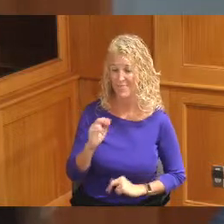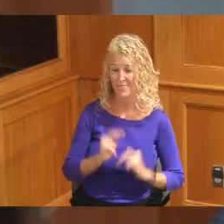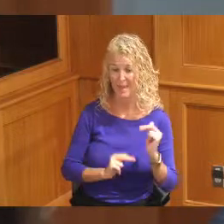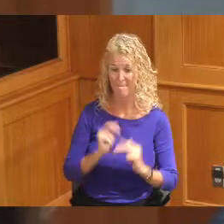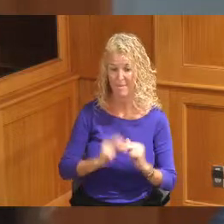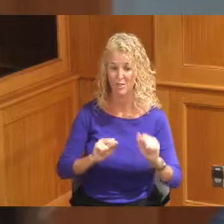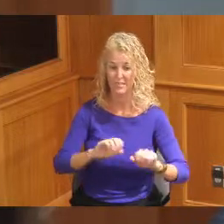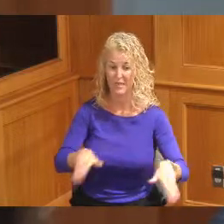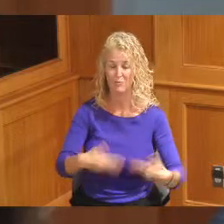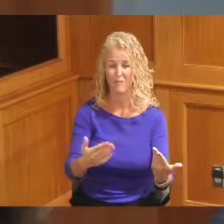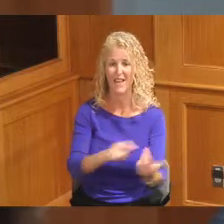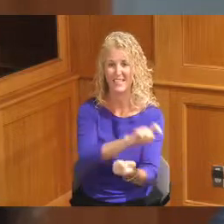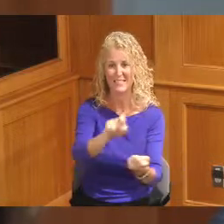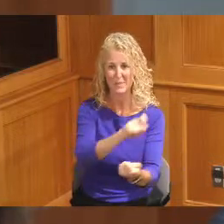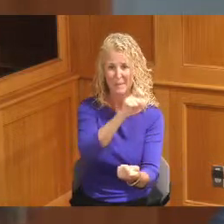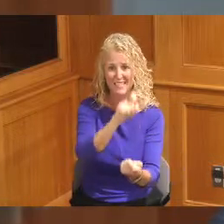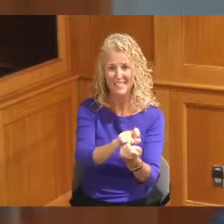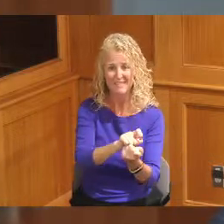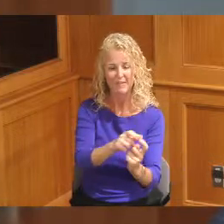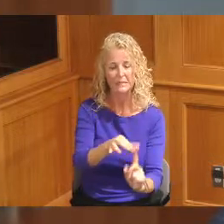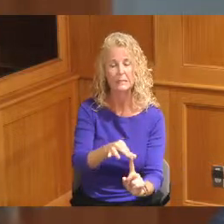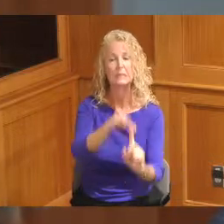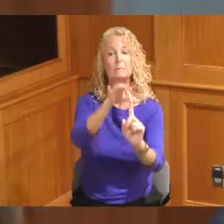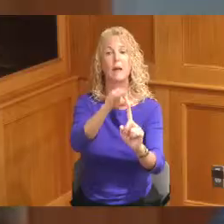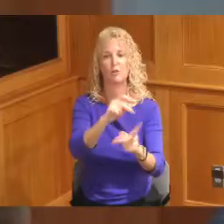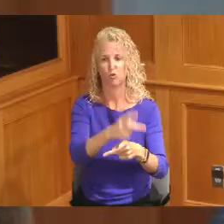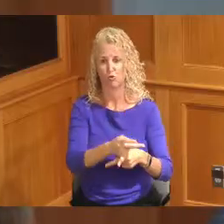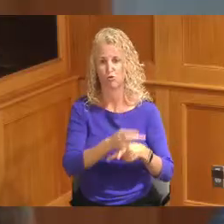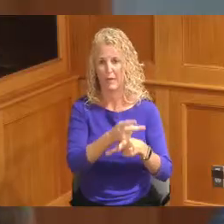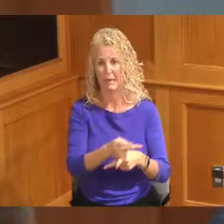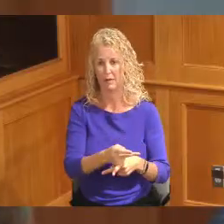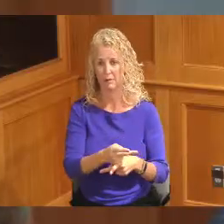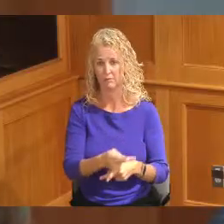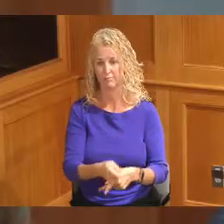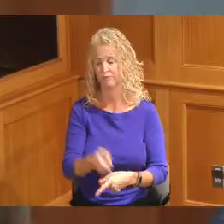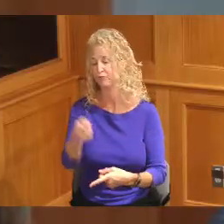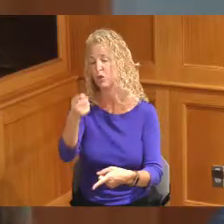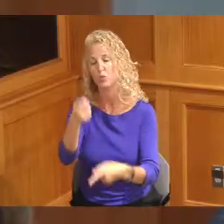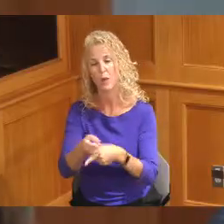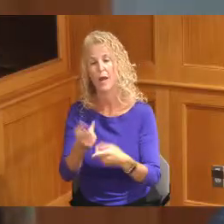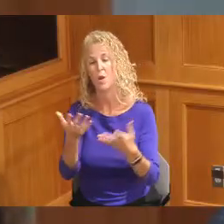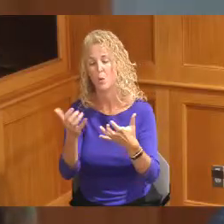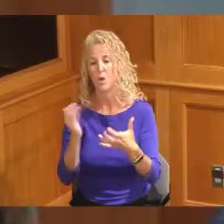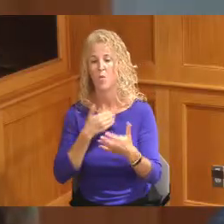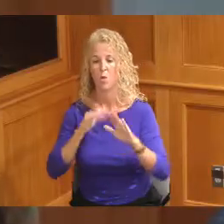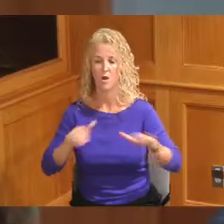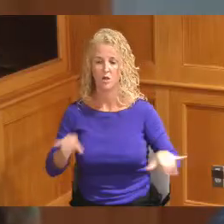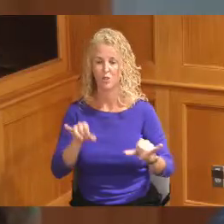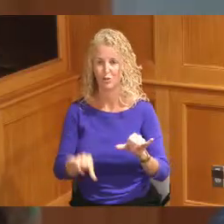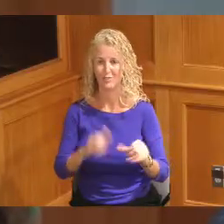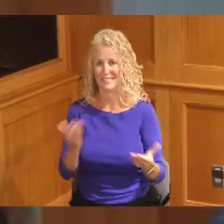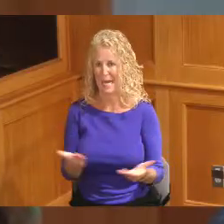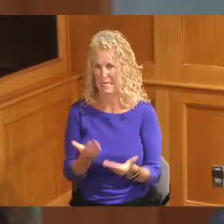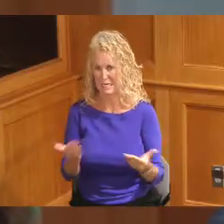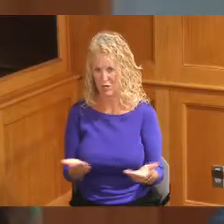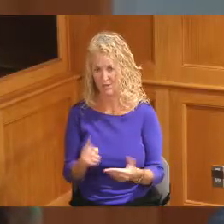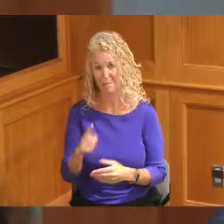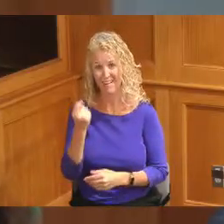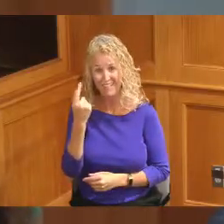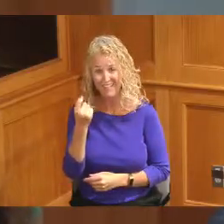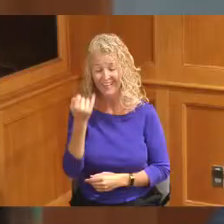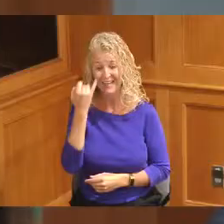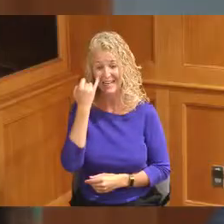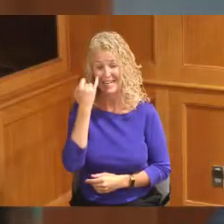able to provide a special service to the children. So we try as much to keep the children local as much as possible. But